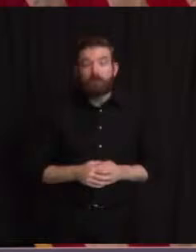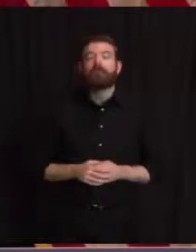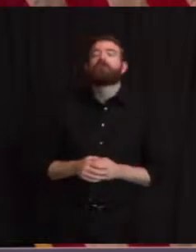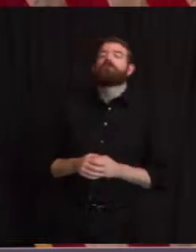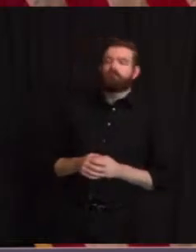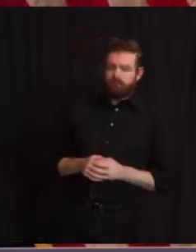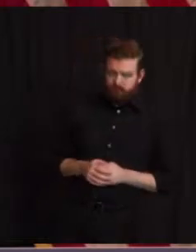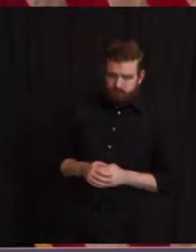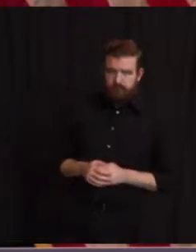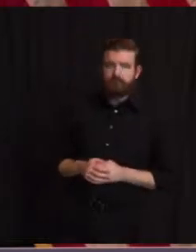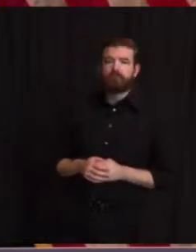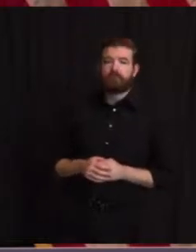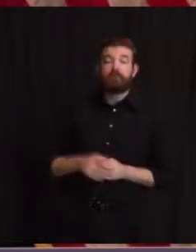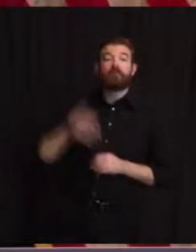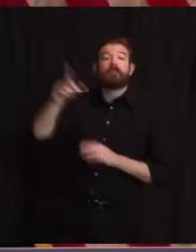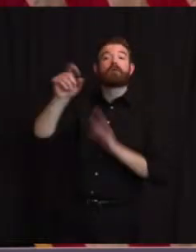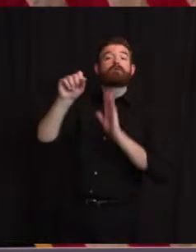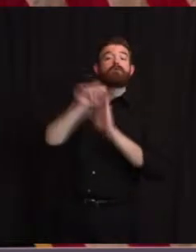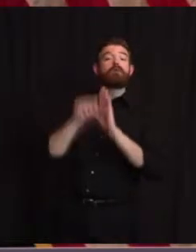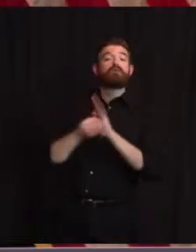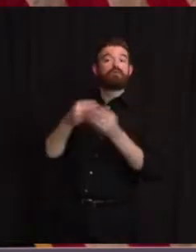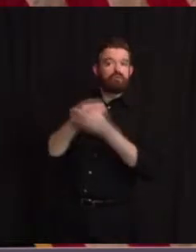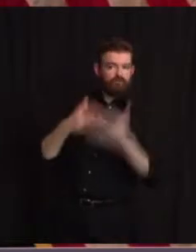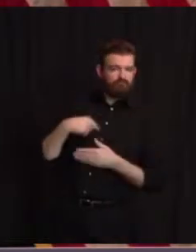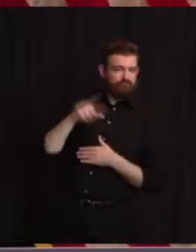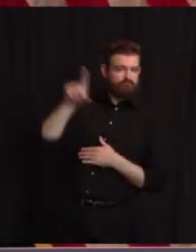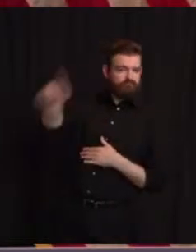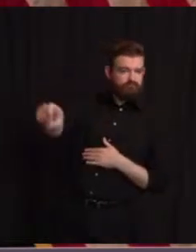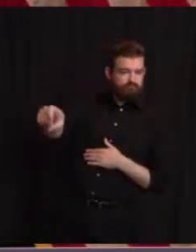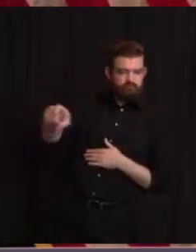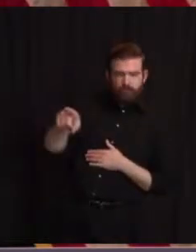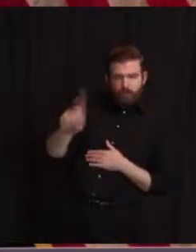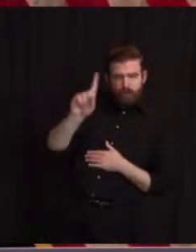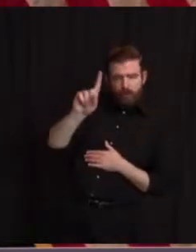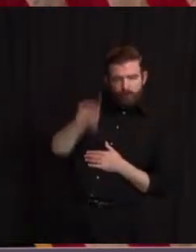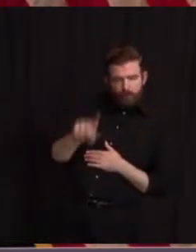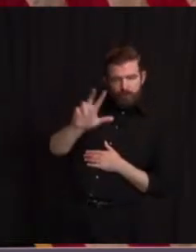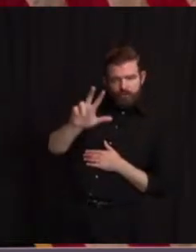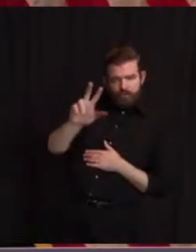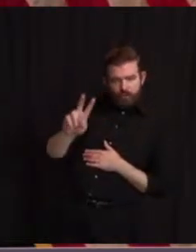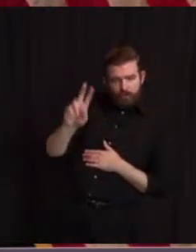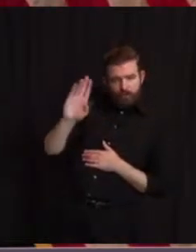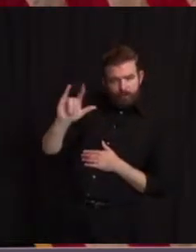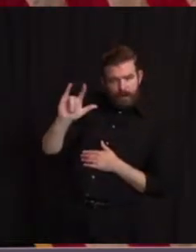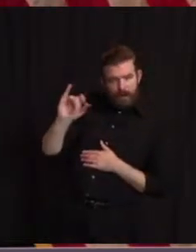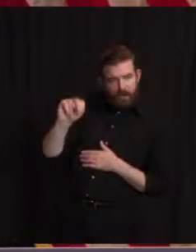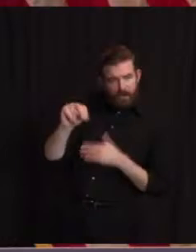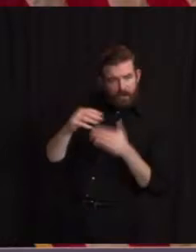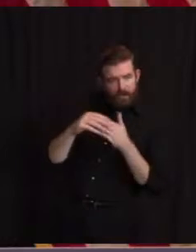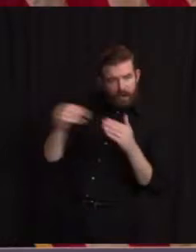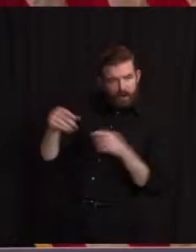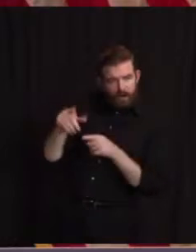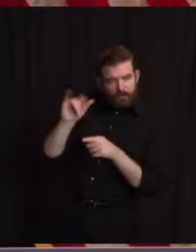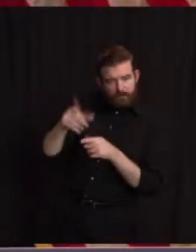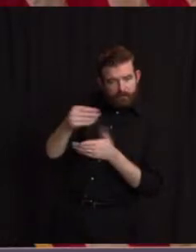$1.32 billion. Could you give some detail on that figure, where it